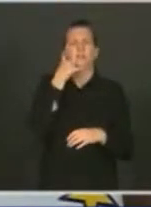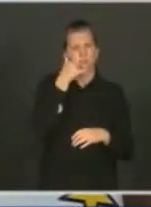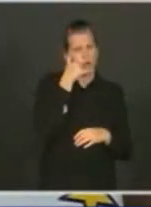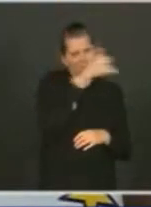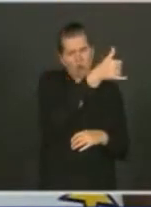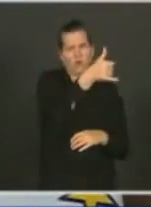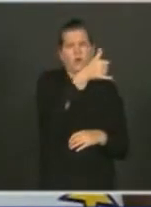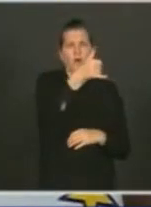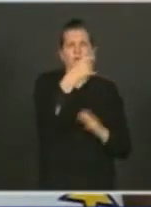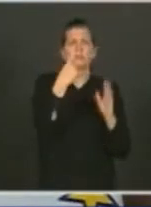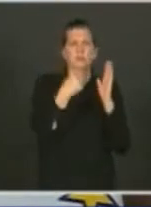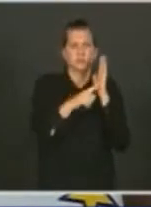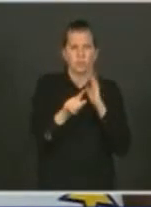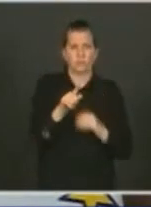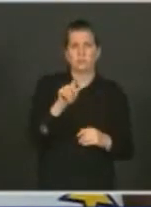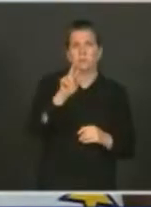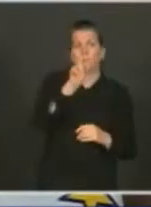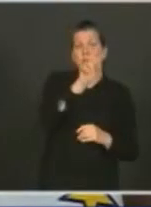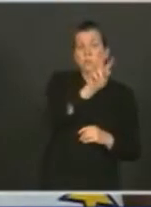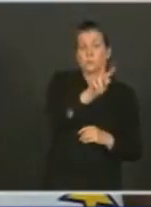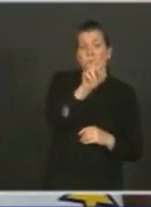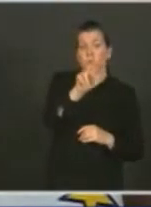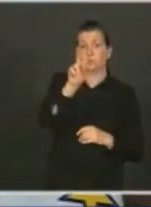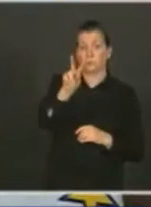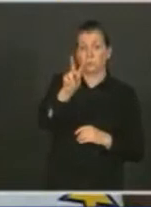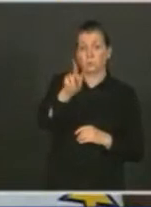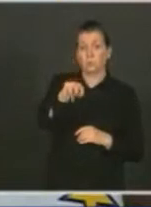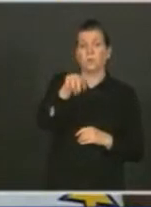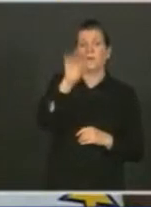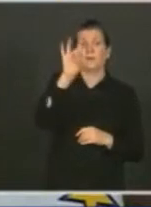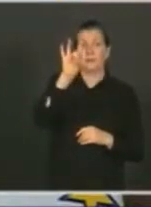way, 222-8022, and get your result.